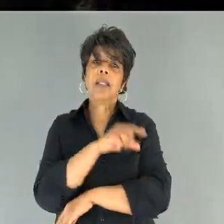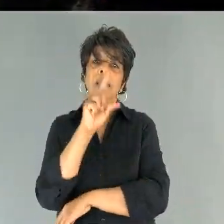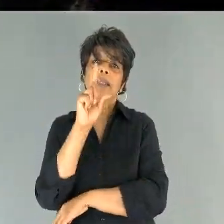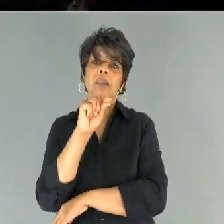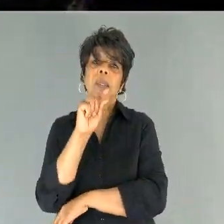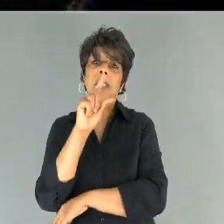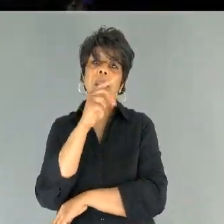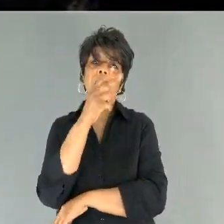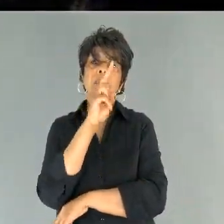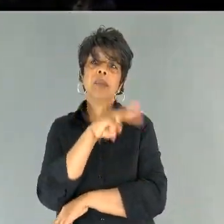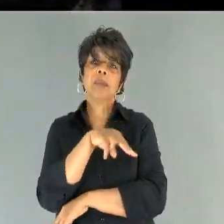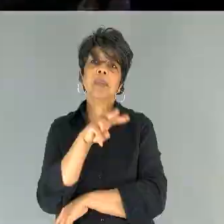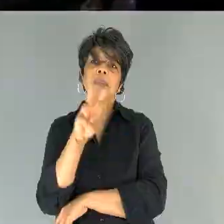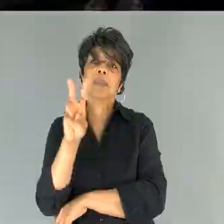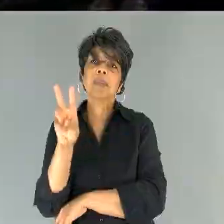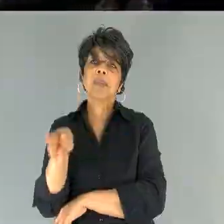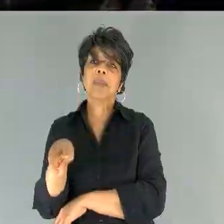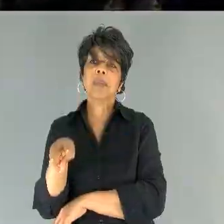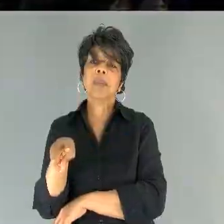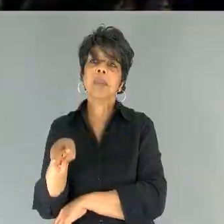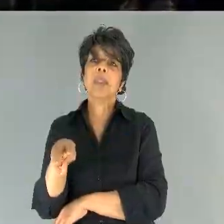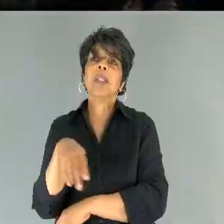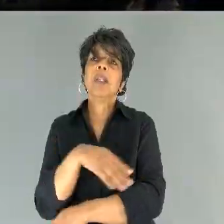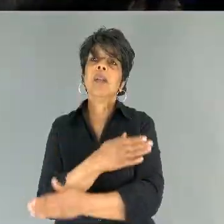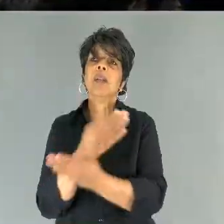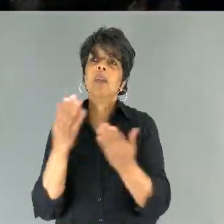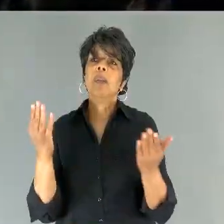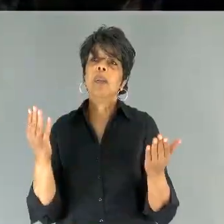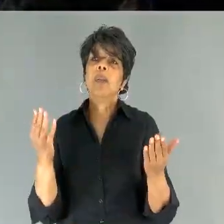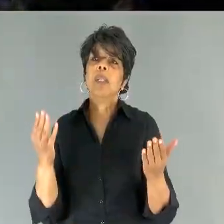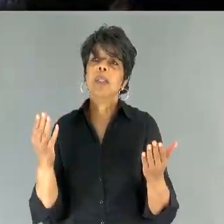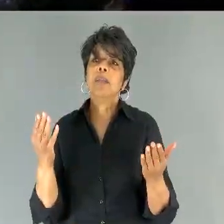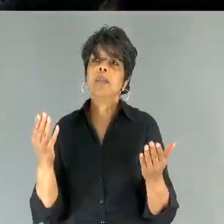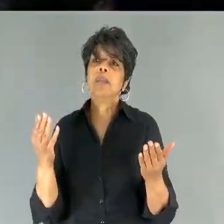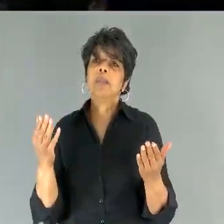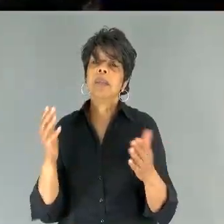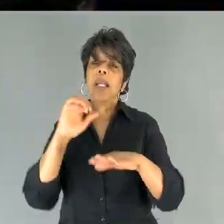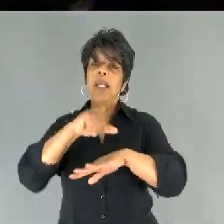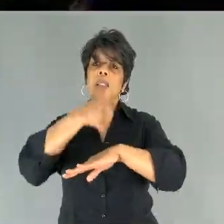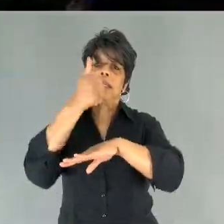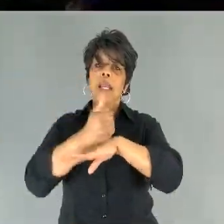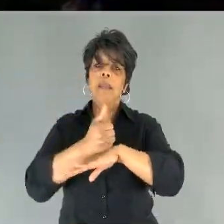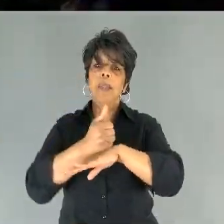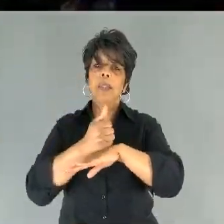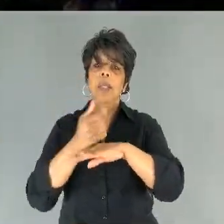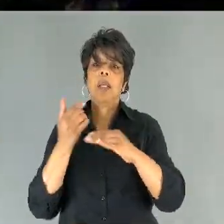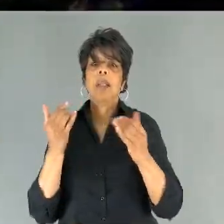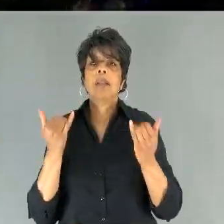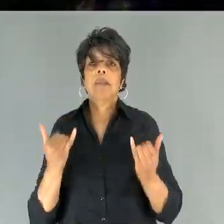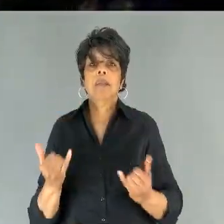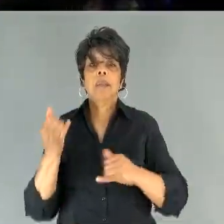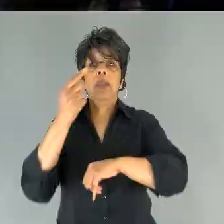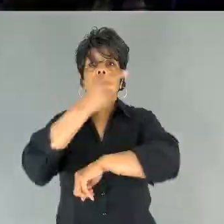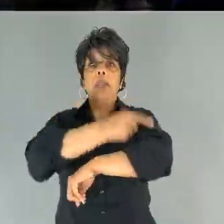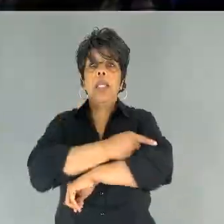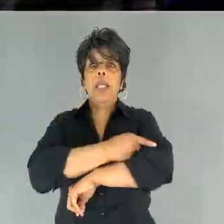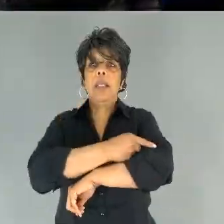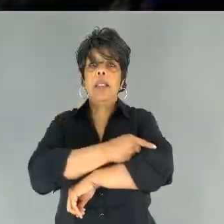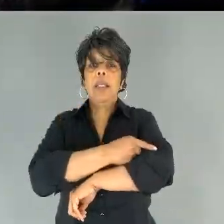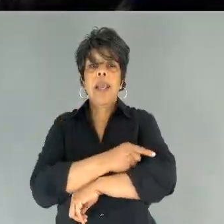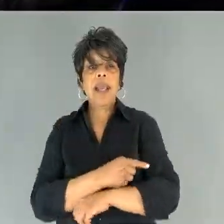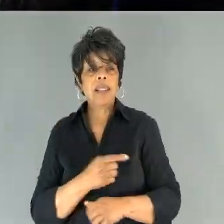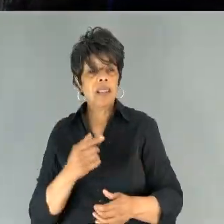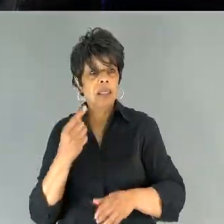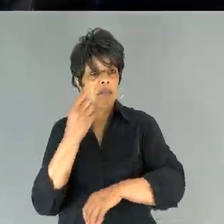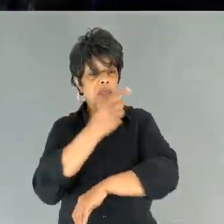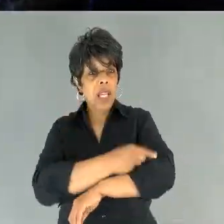2022, we mark this day on our calendar as the day that we take our